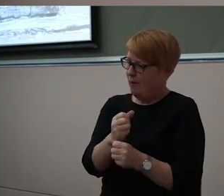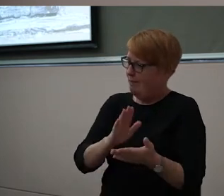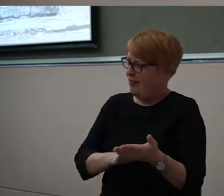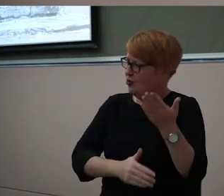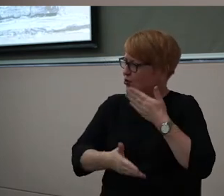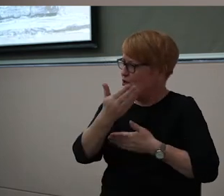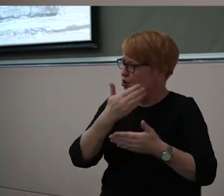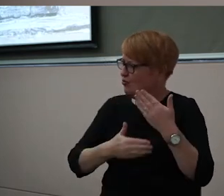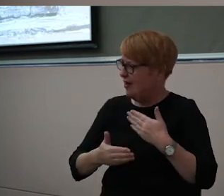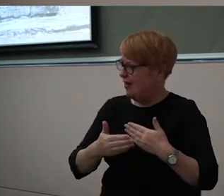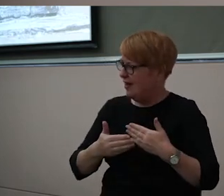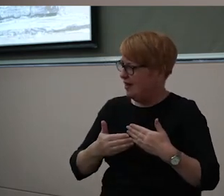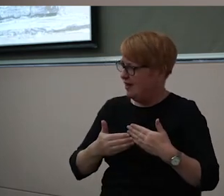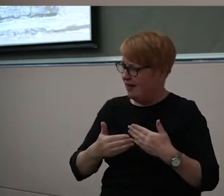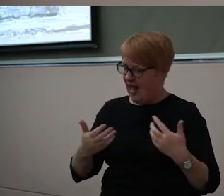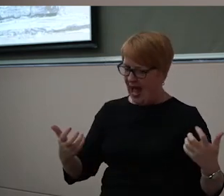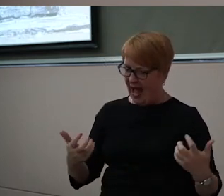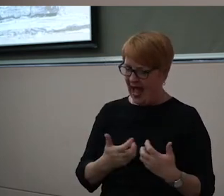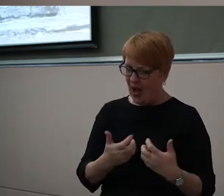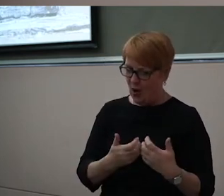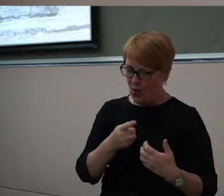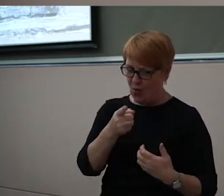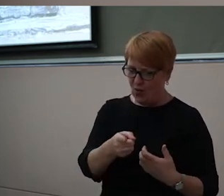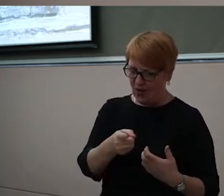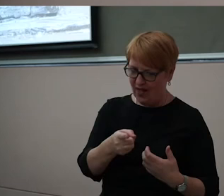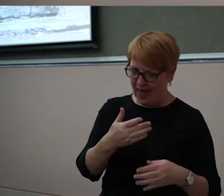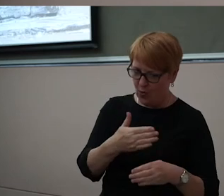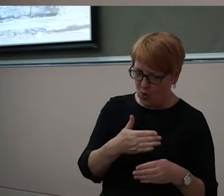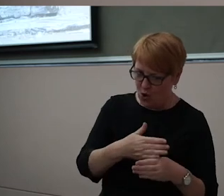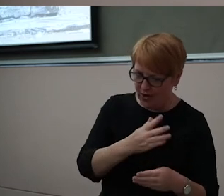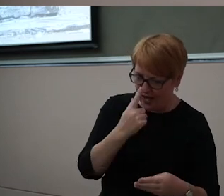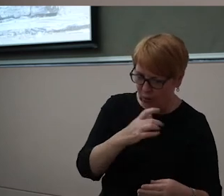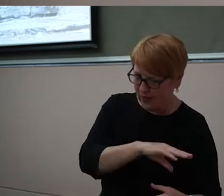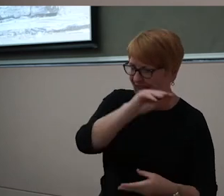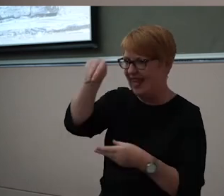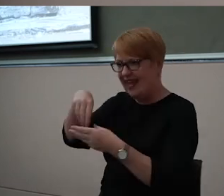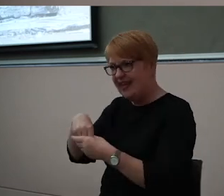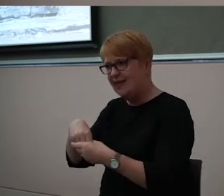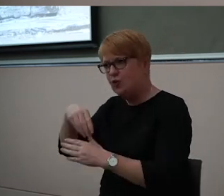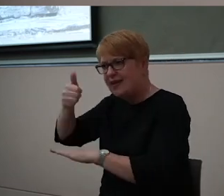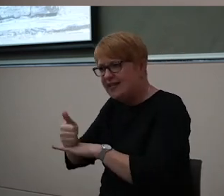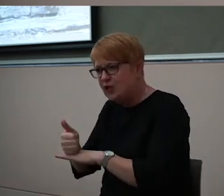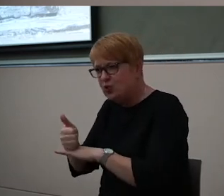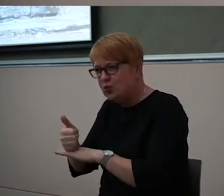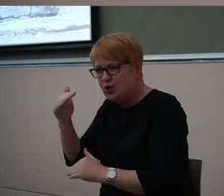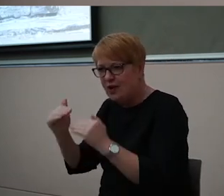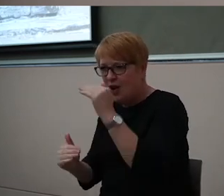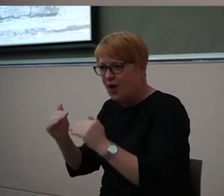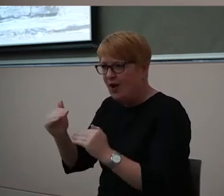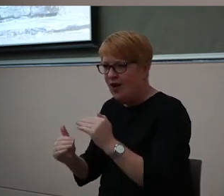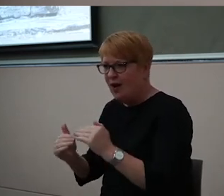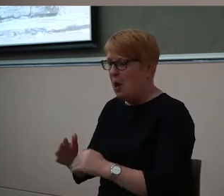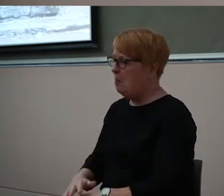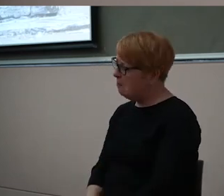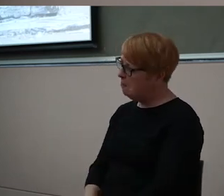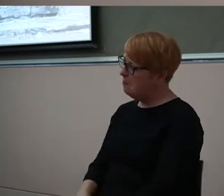people of colour, right? And I think you also kind of like reframe the idea of the archive, like like we were saying, like that kind of